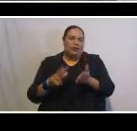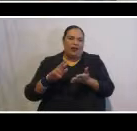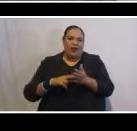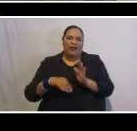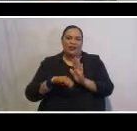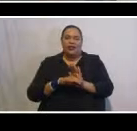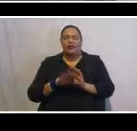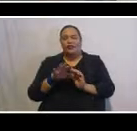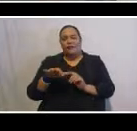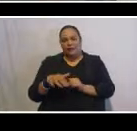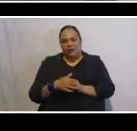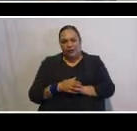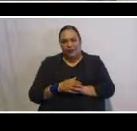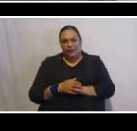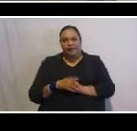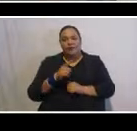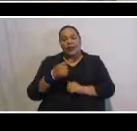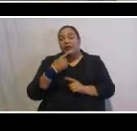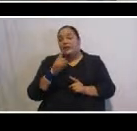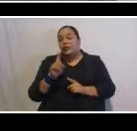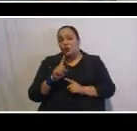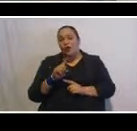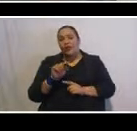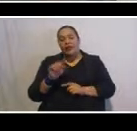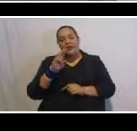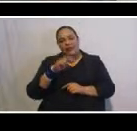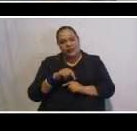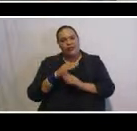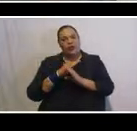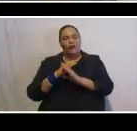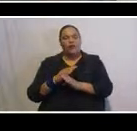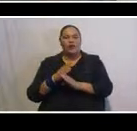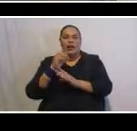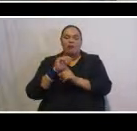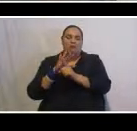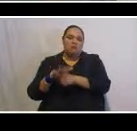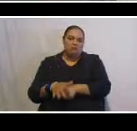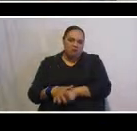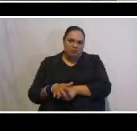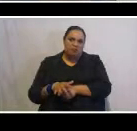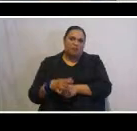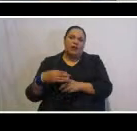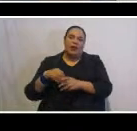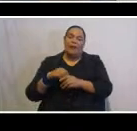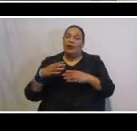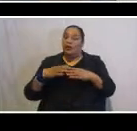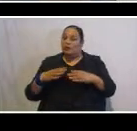Section 15, that states that tariffs must avoid undue discrimination between